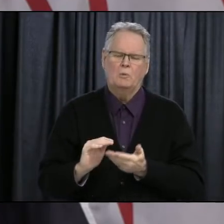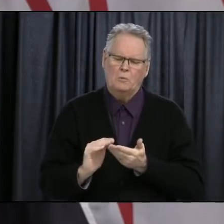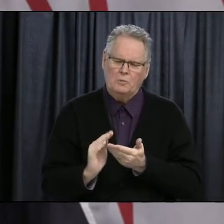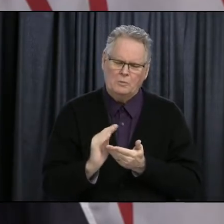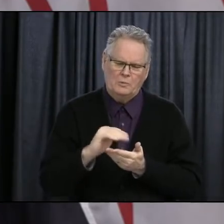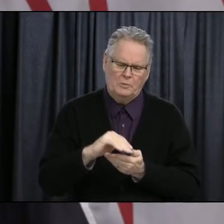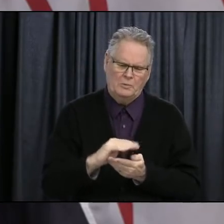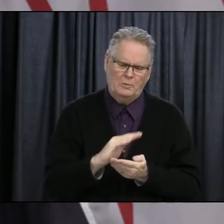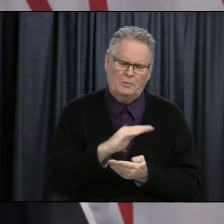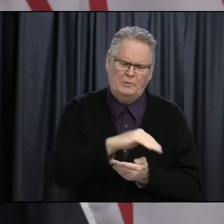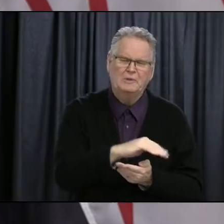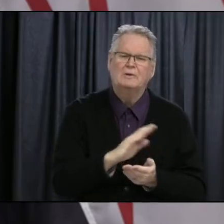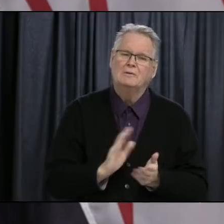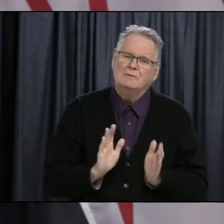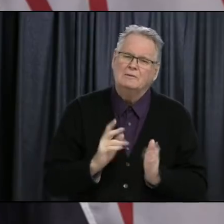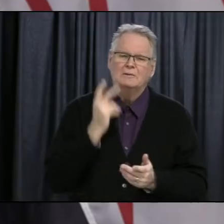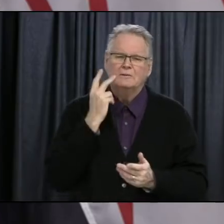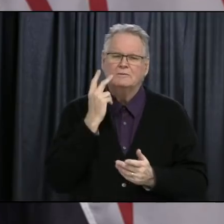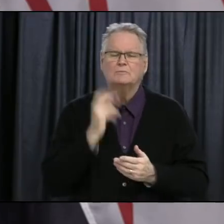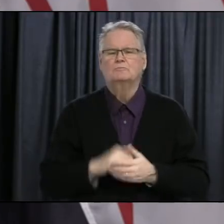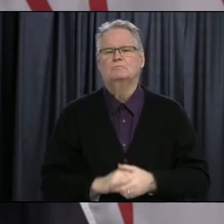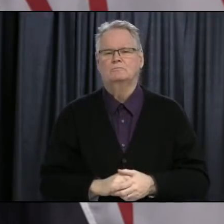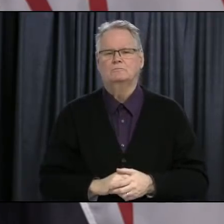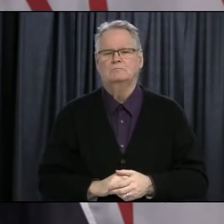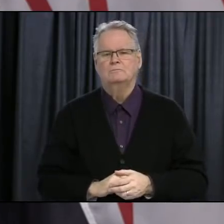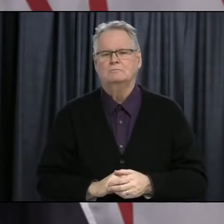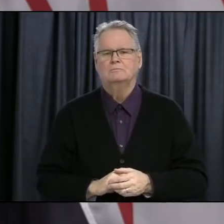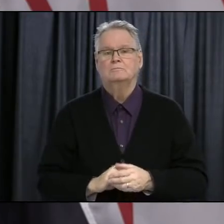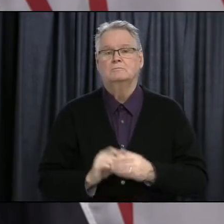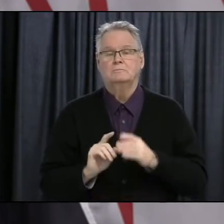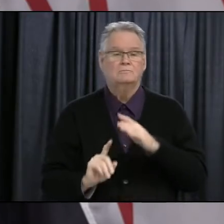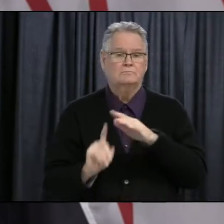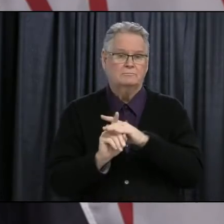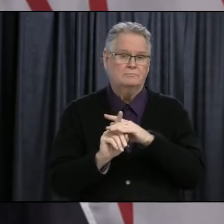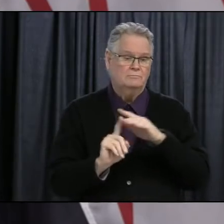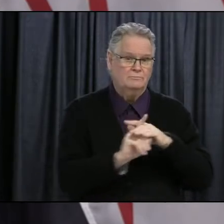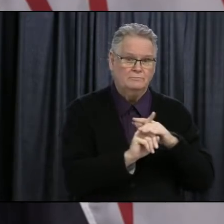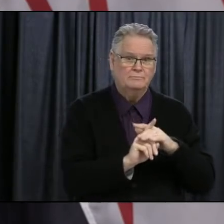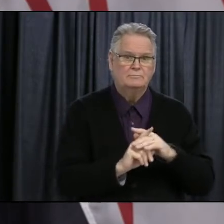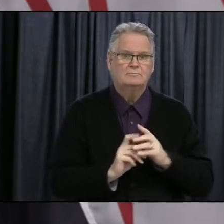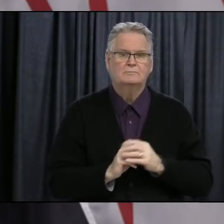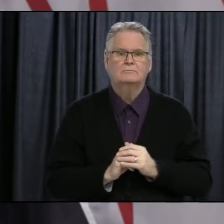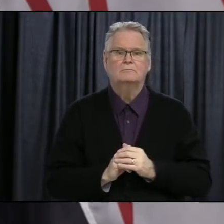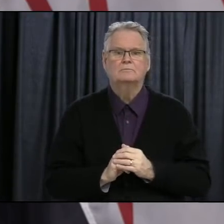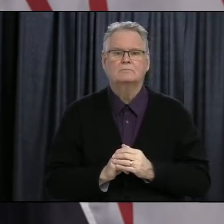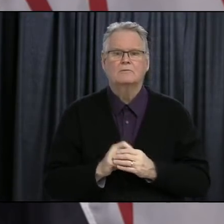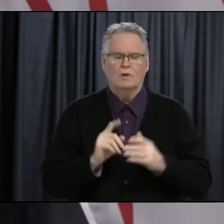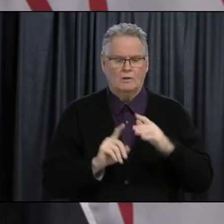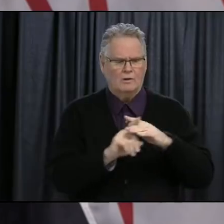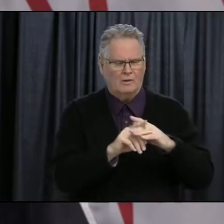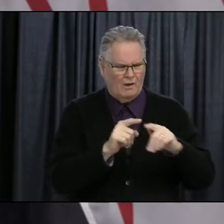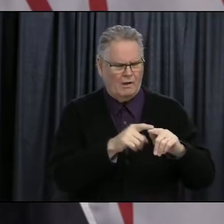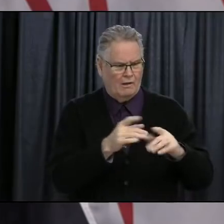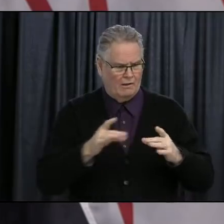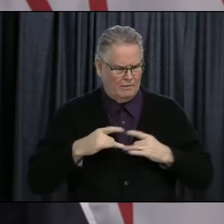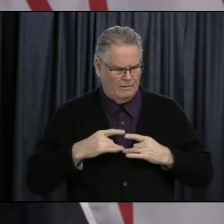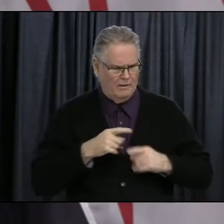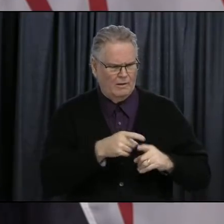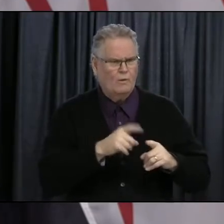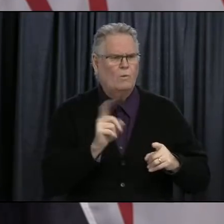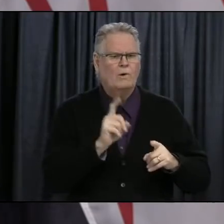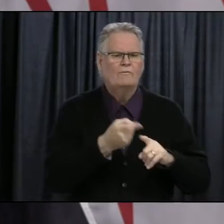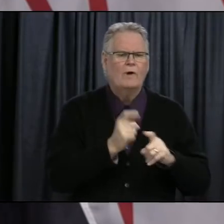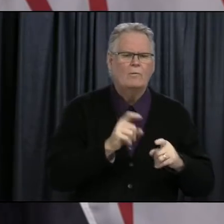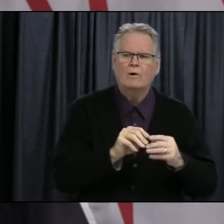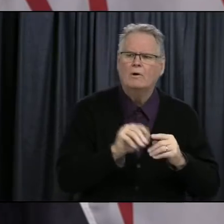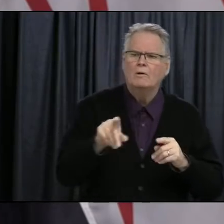that most of those cases are then what we call epi-linked, so we can link them to another case or to travel or that sort of thing, so